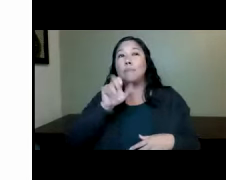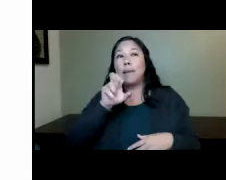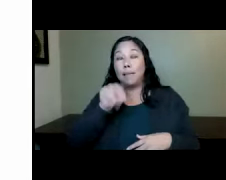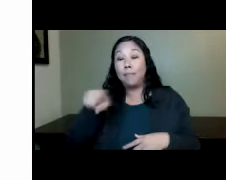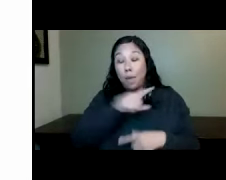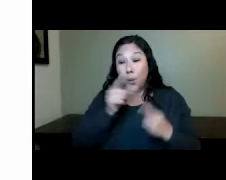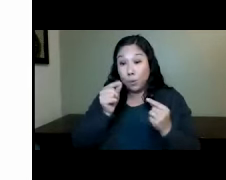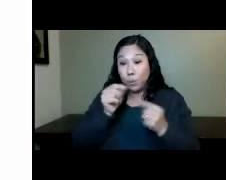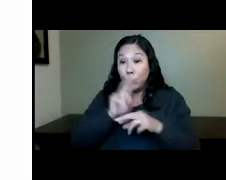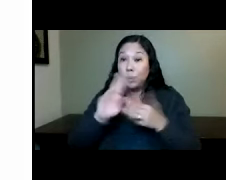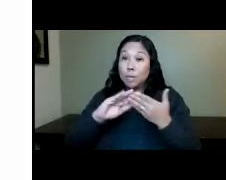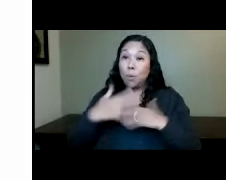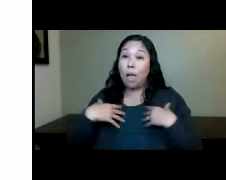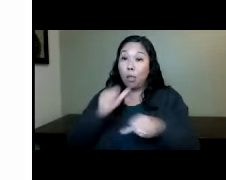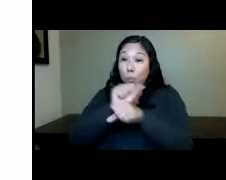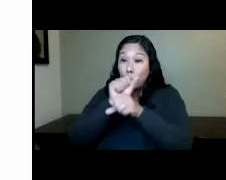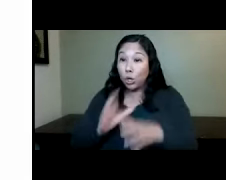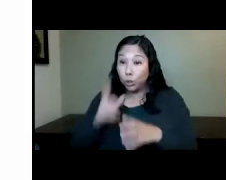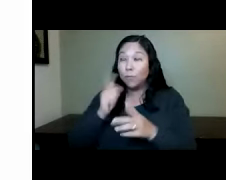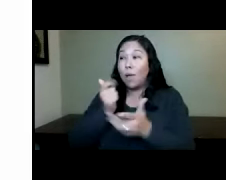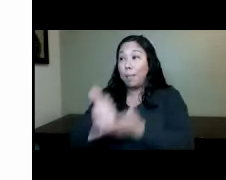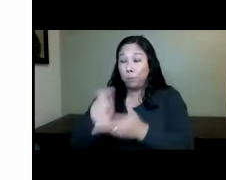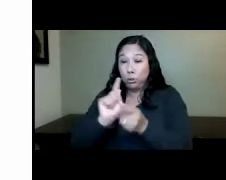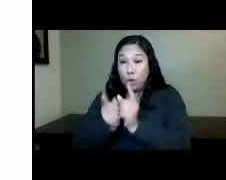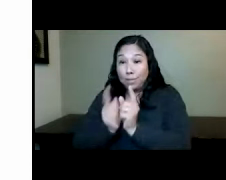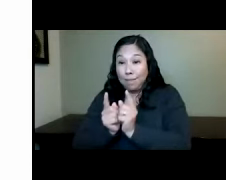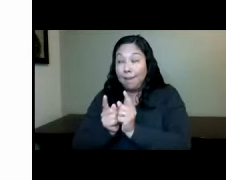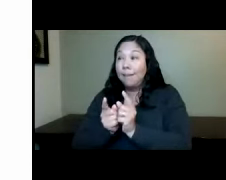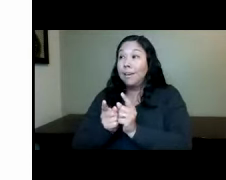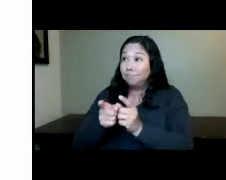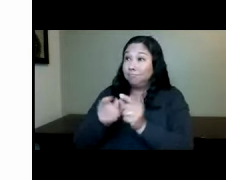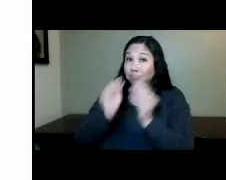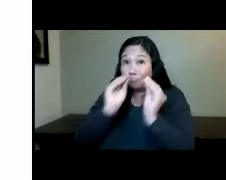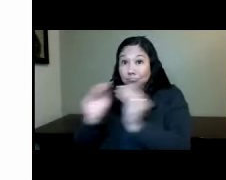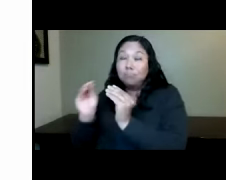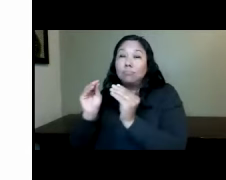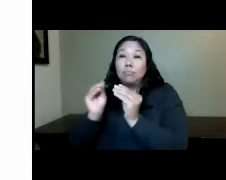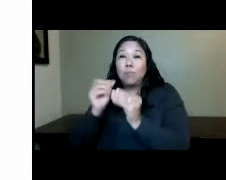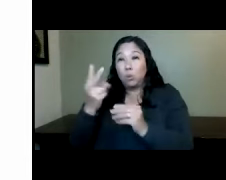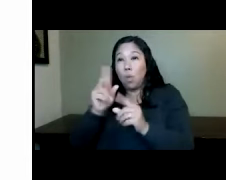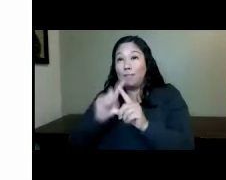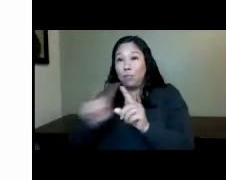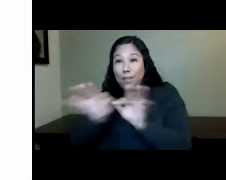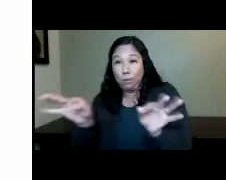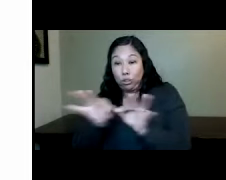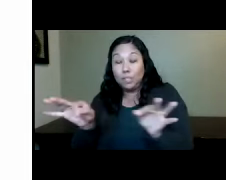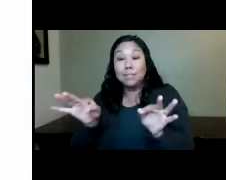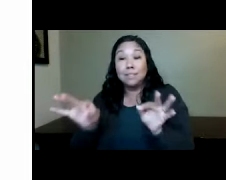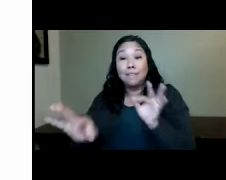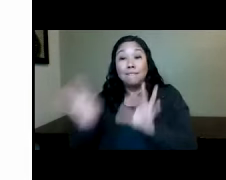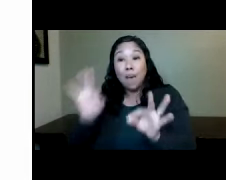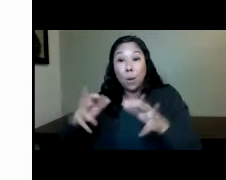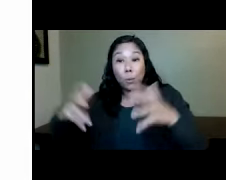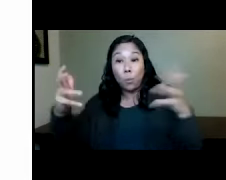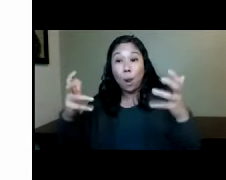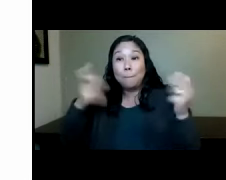help translate, so they were able to administer this in 12 different languages. They found that a significant number have